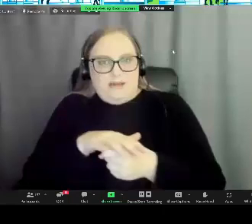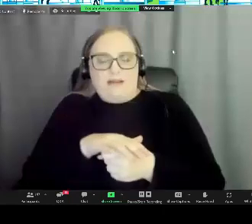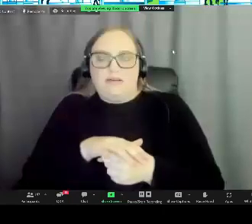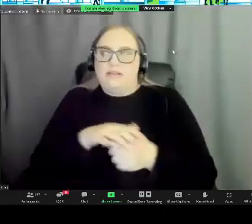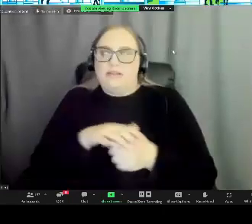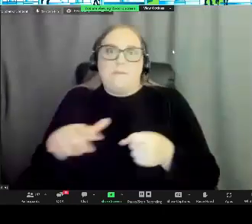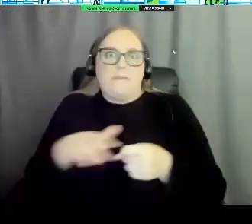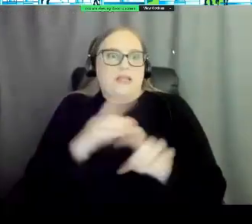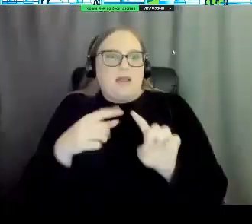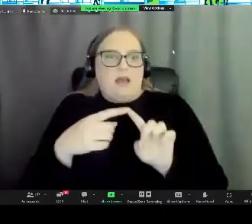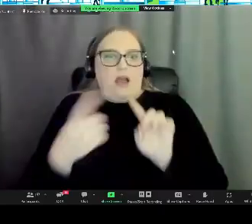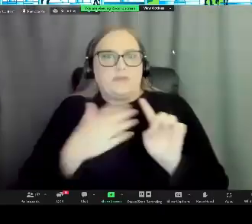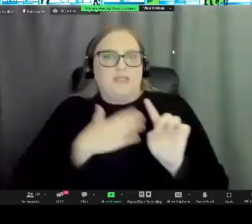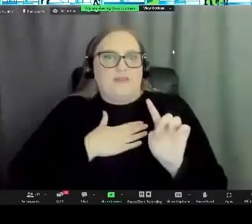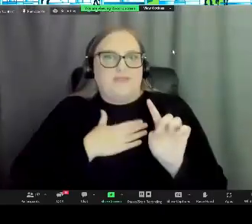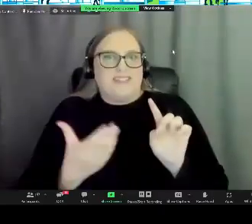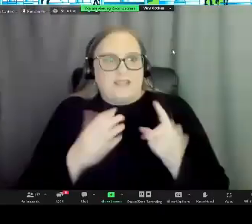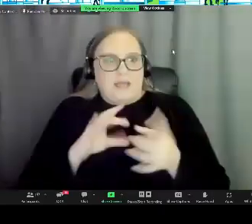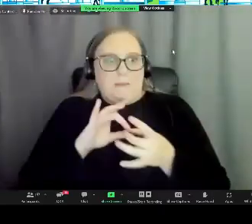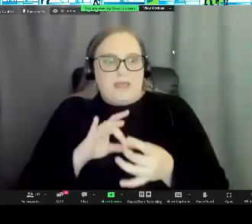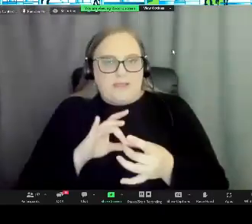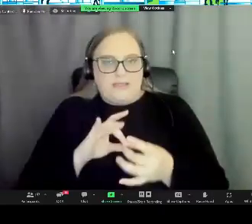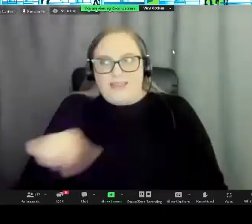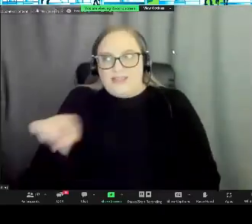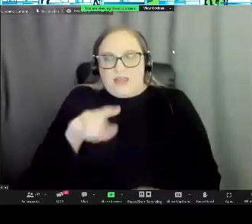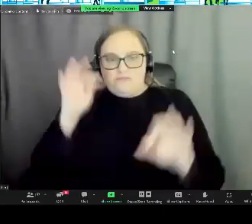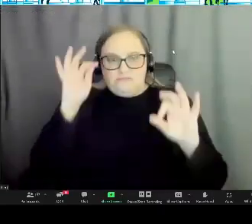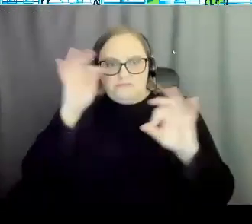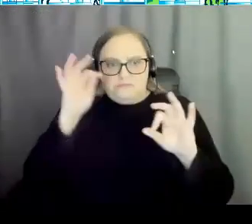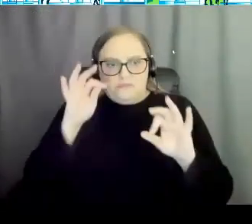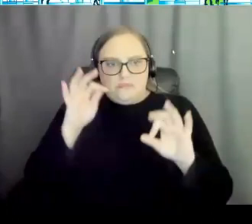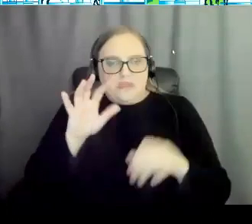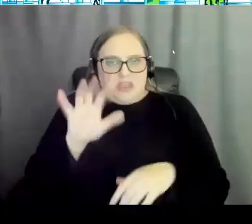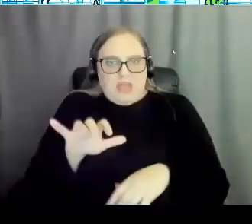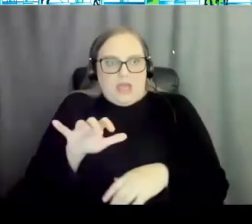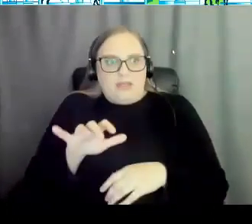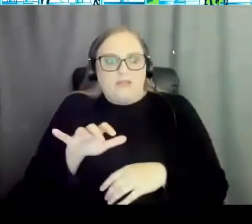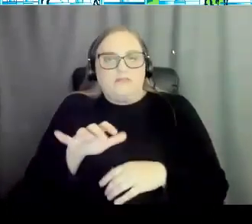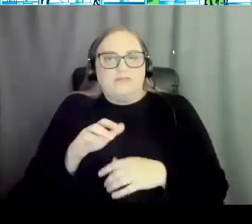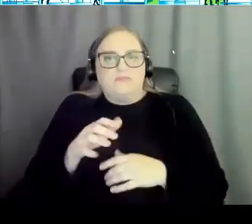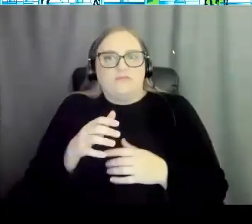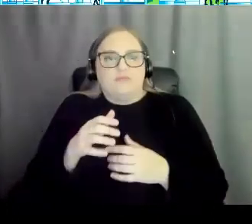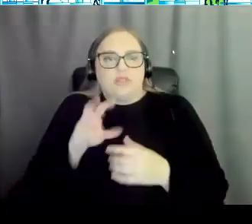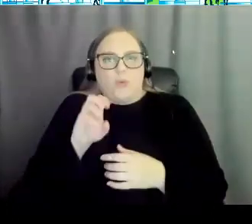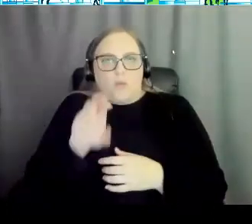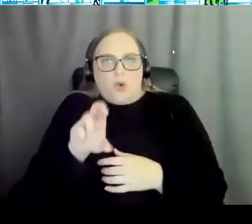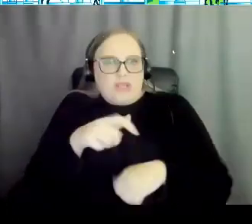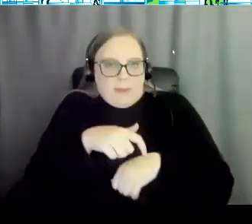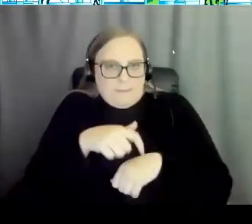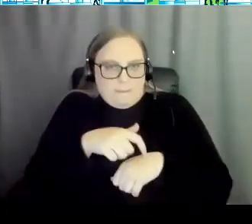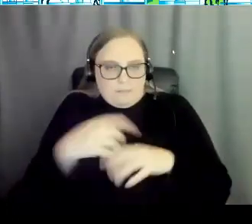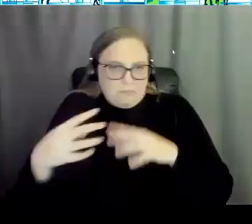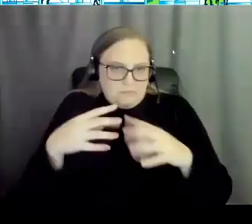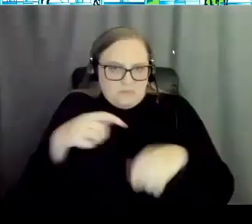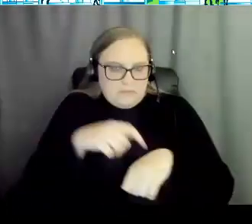of consent-based. They did not know. It was a wartime. And of course, that was not a good experience. So